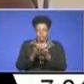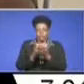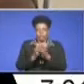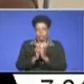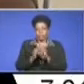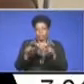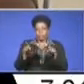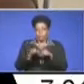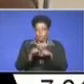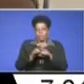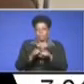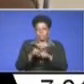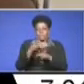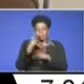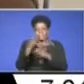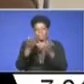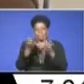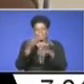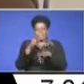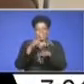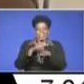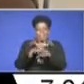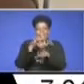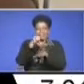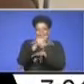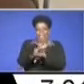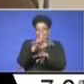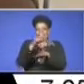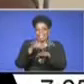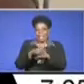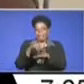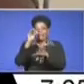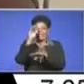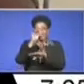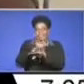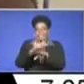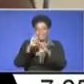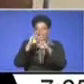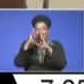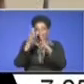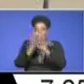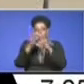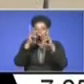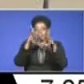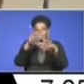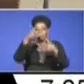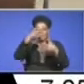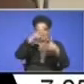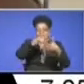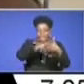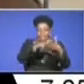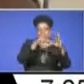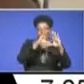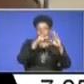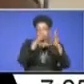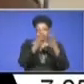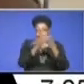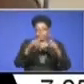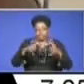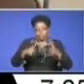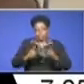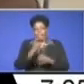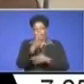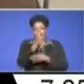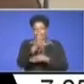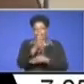find, particularly during our night patrols, these nightclubs, rather than the persons going inside of the club to enjoy